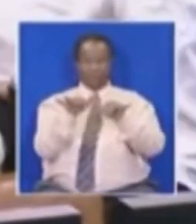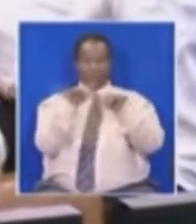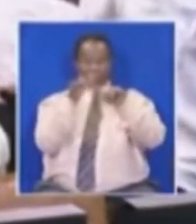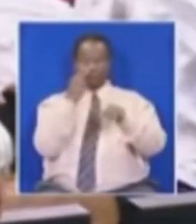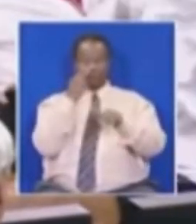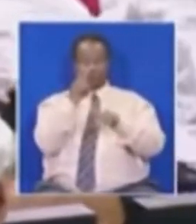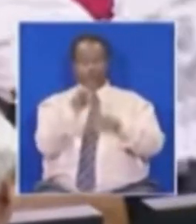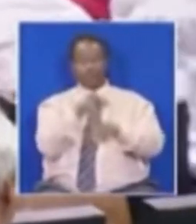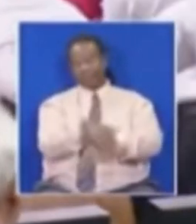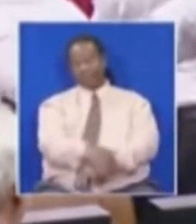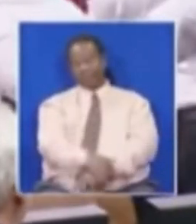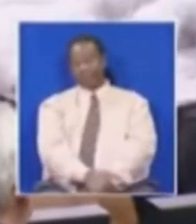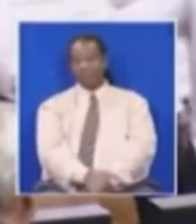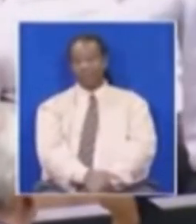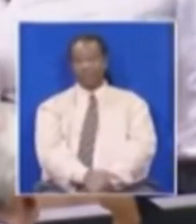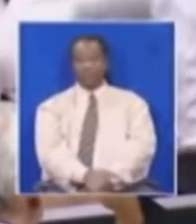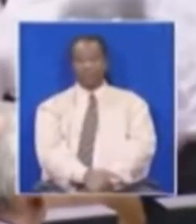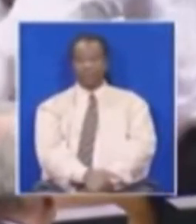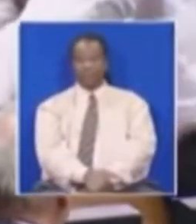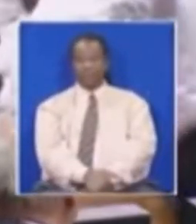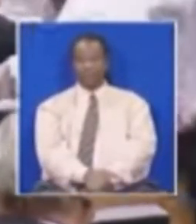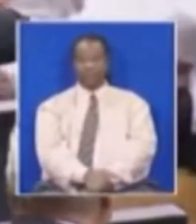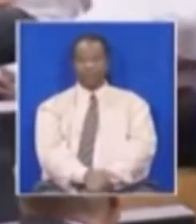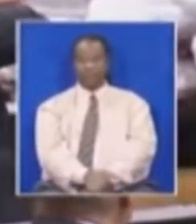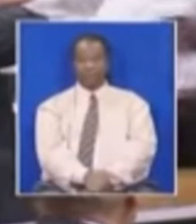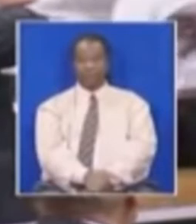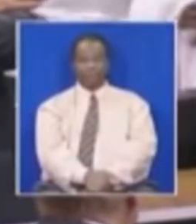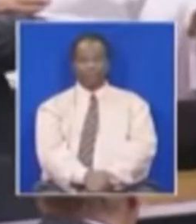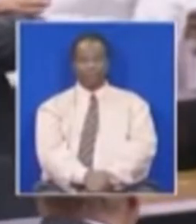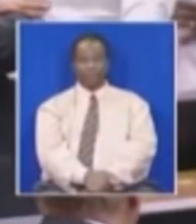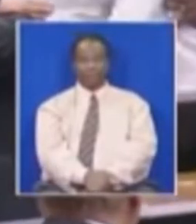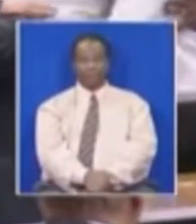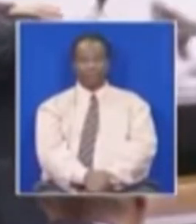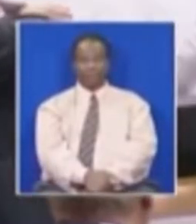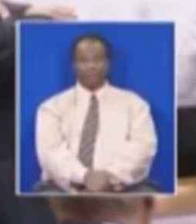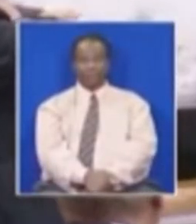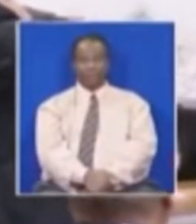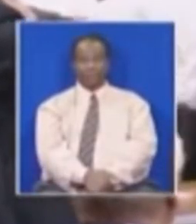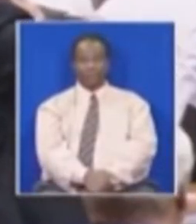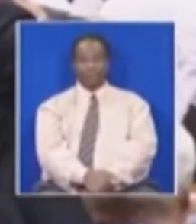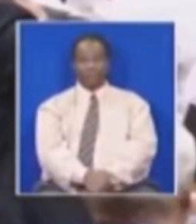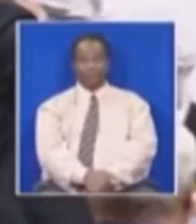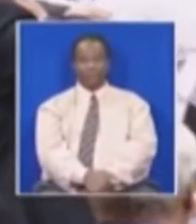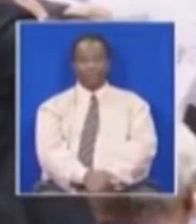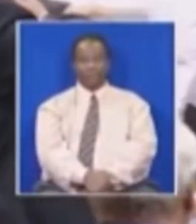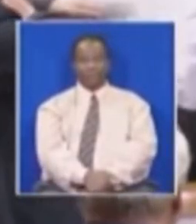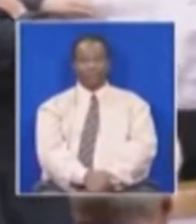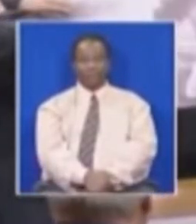Thank you.